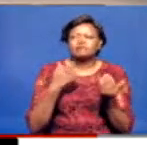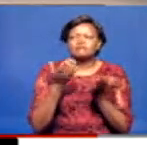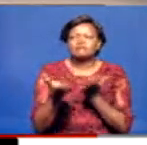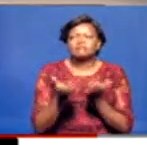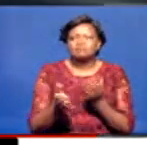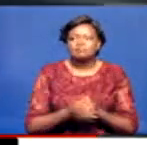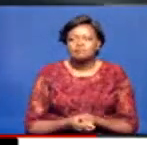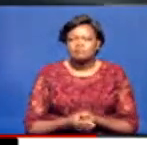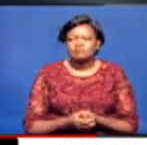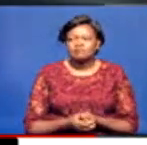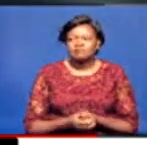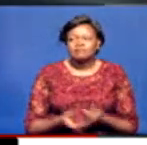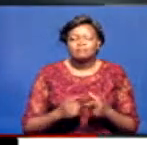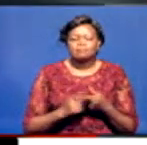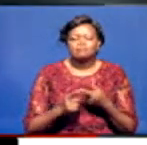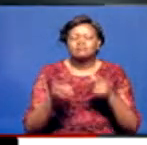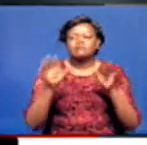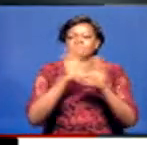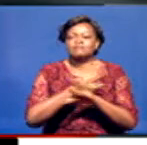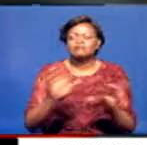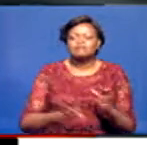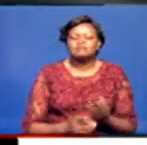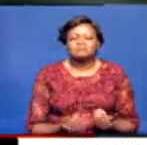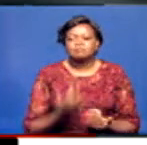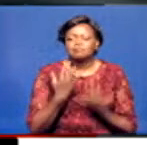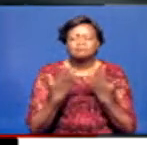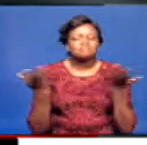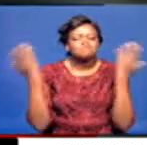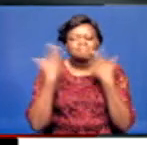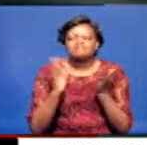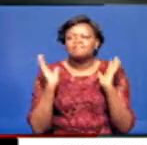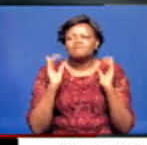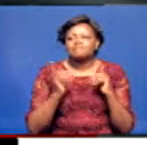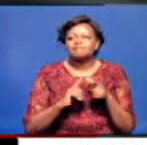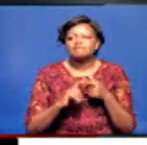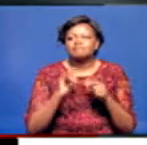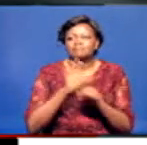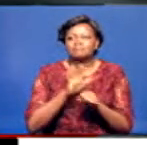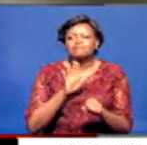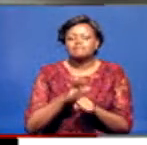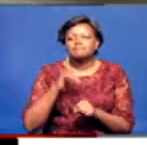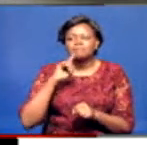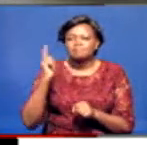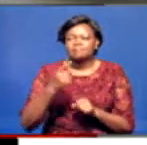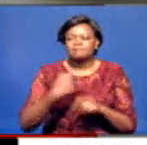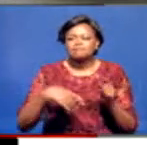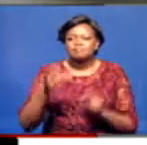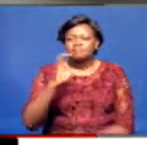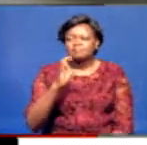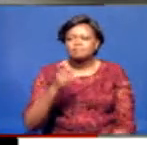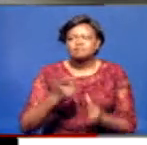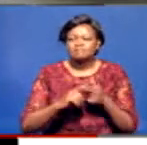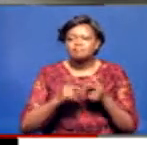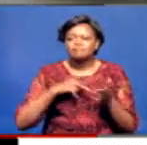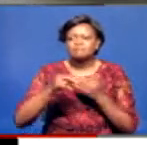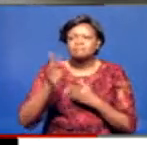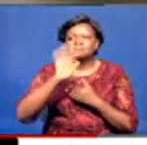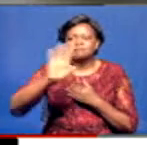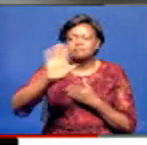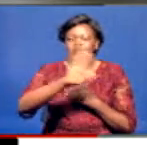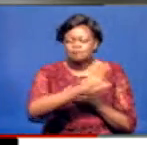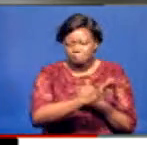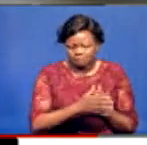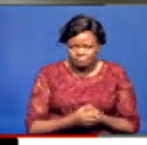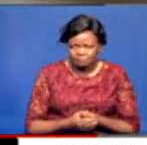kitu yangu ilichomeka. And I had so many orders za clients. So I had to pay them back.